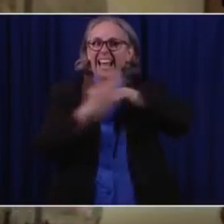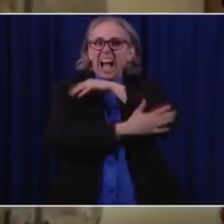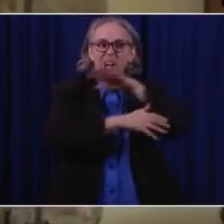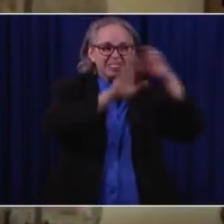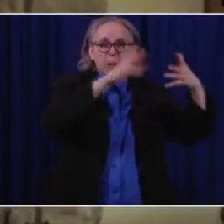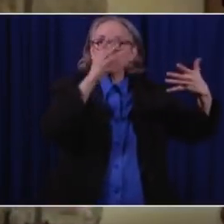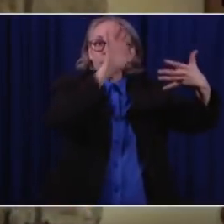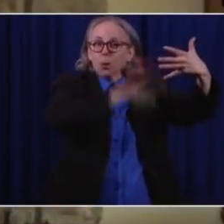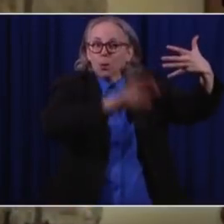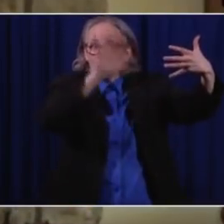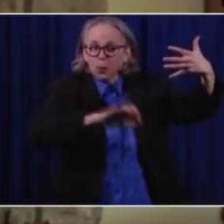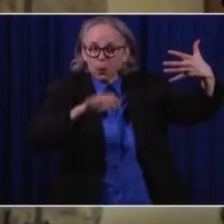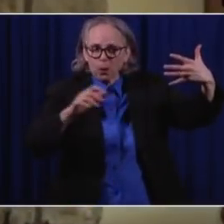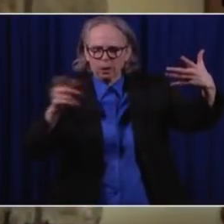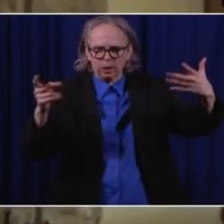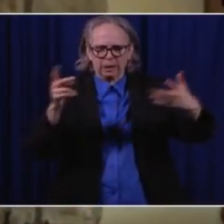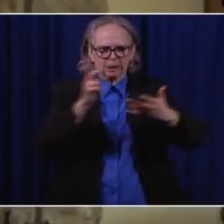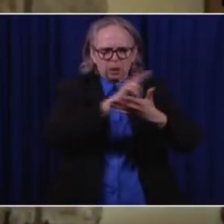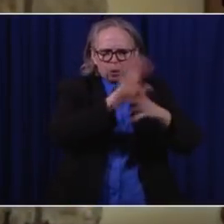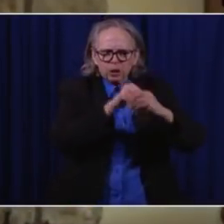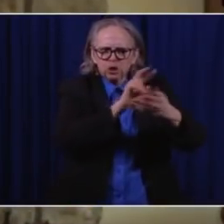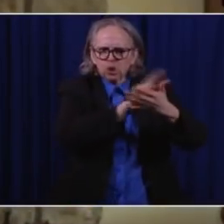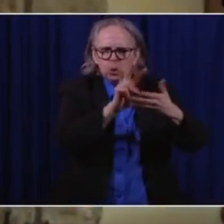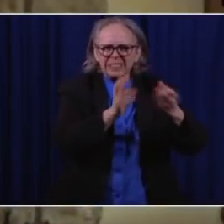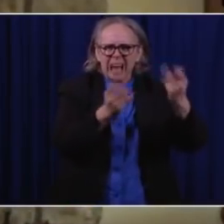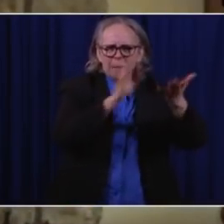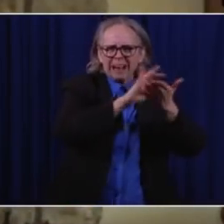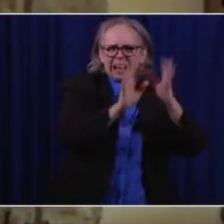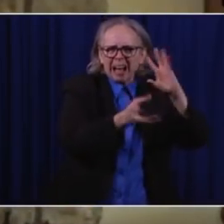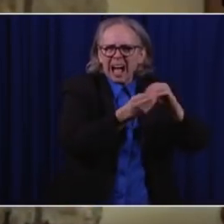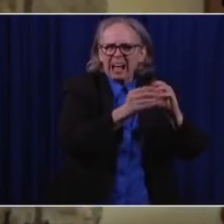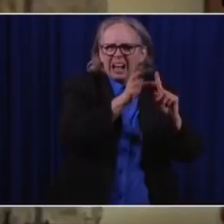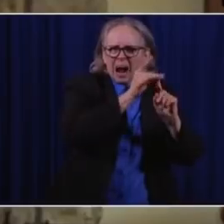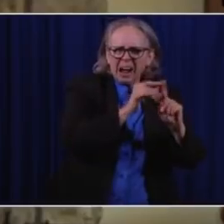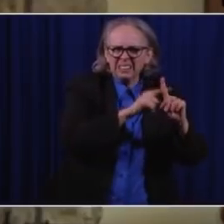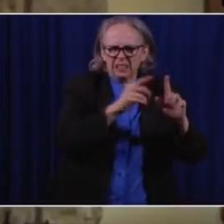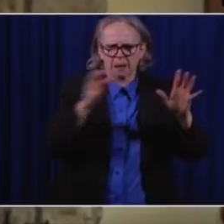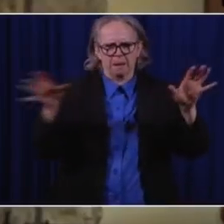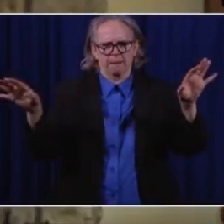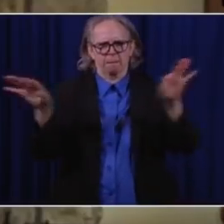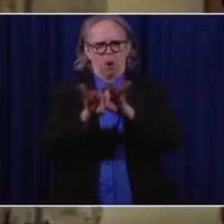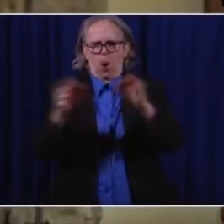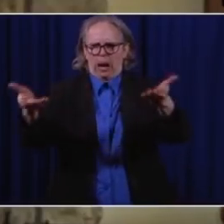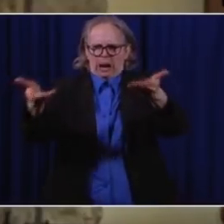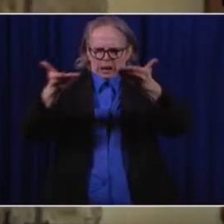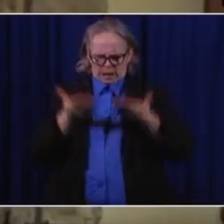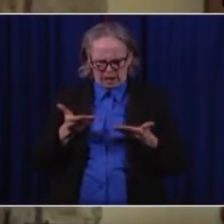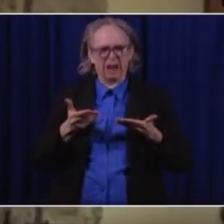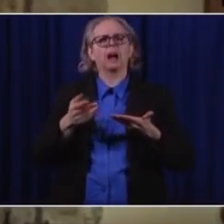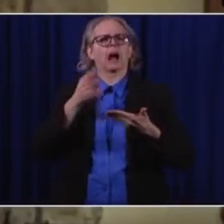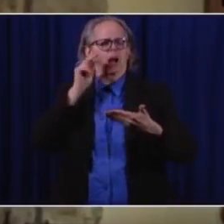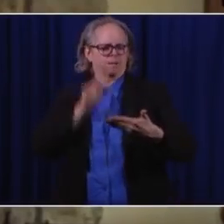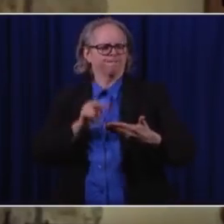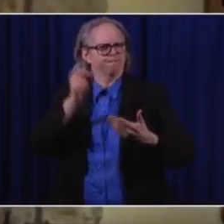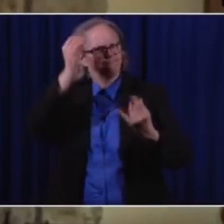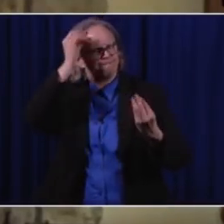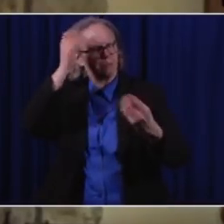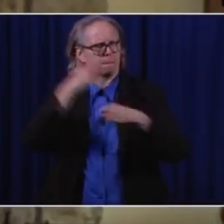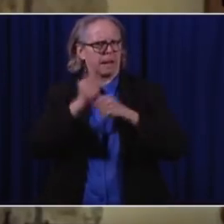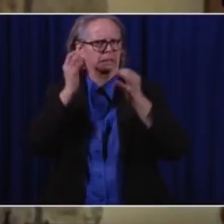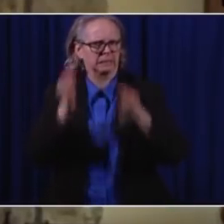the zip code rate and look at that data. So it's looking at all of the